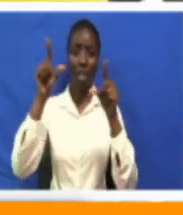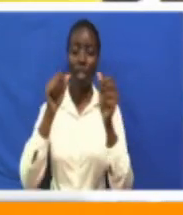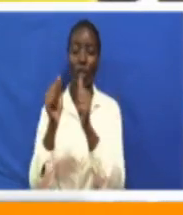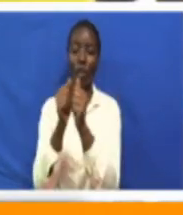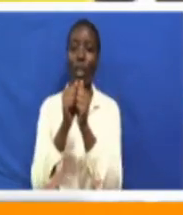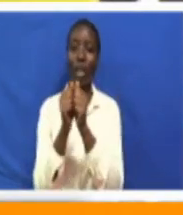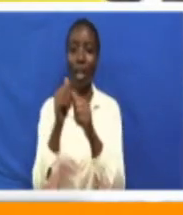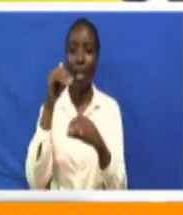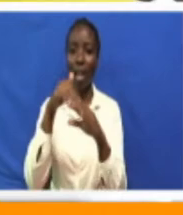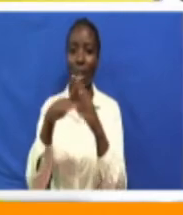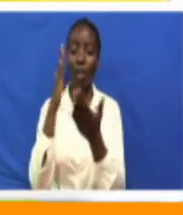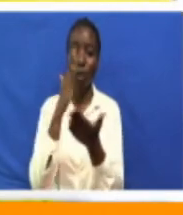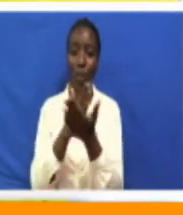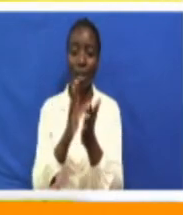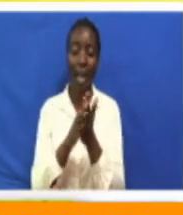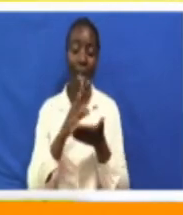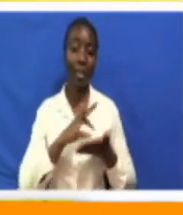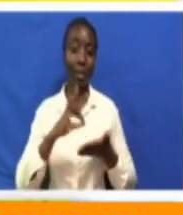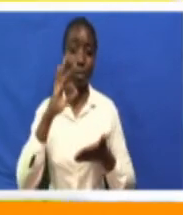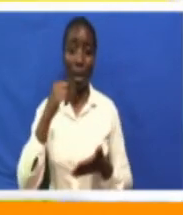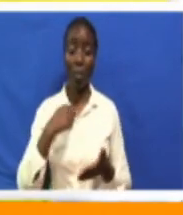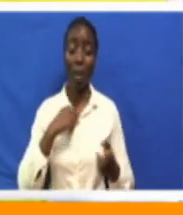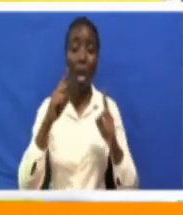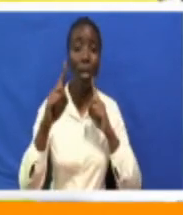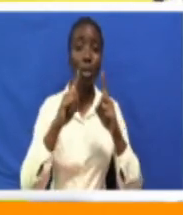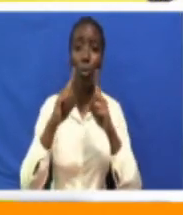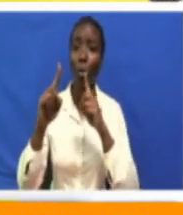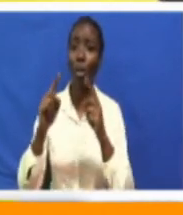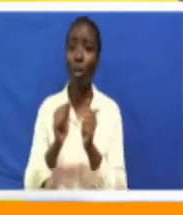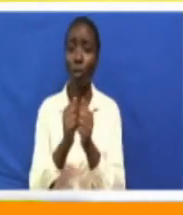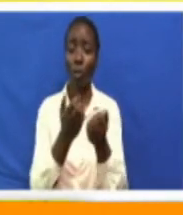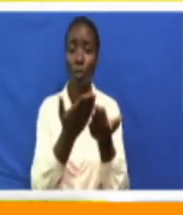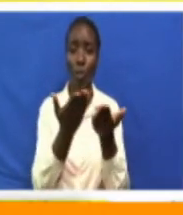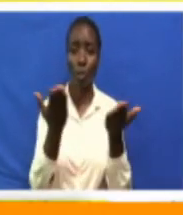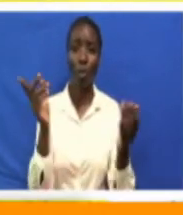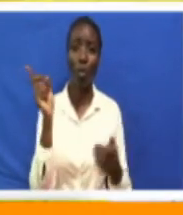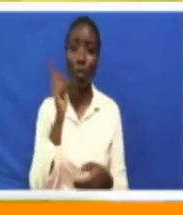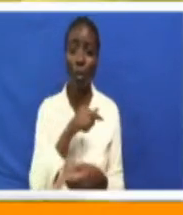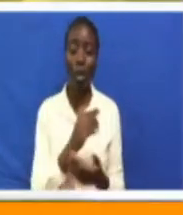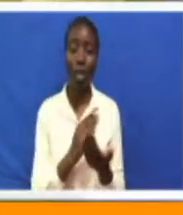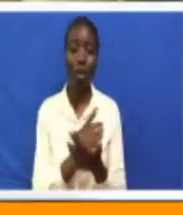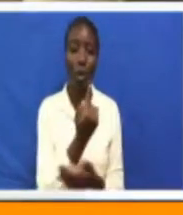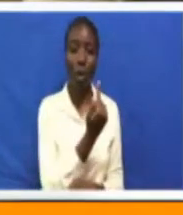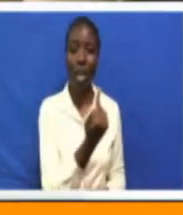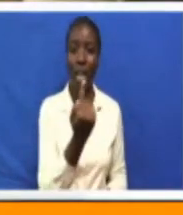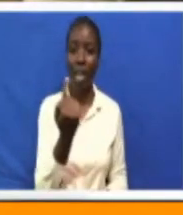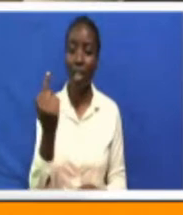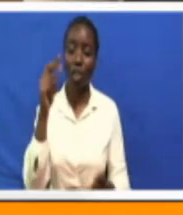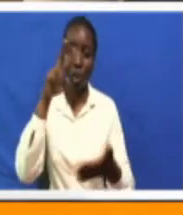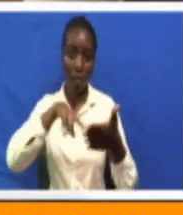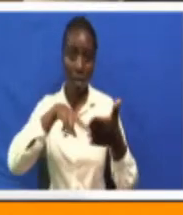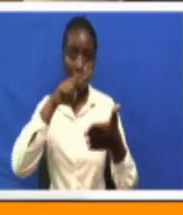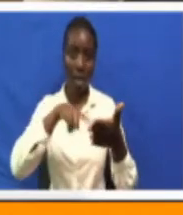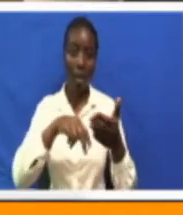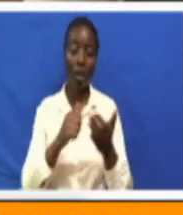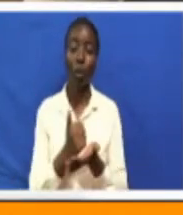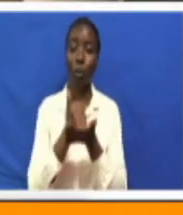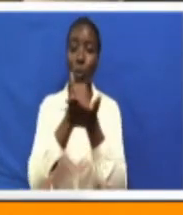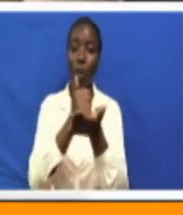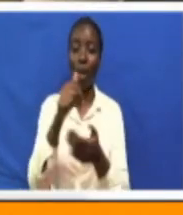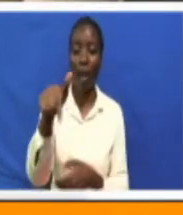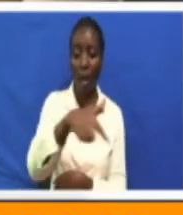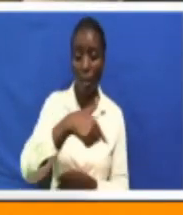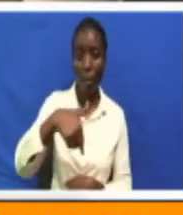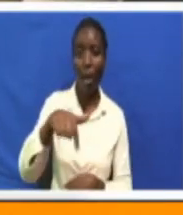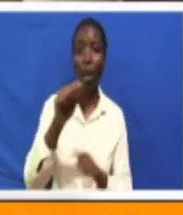Truth I have spoken to you at length on each of the readings to help us